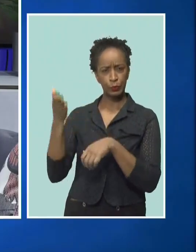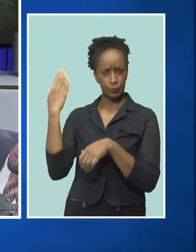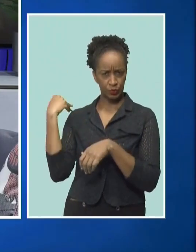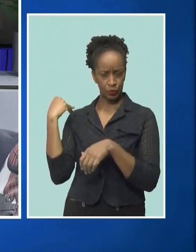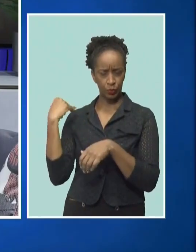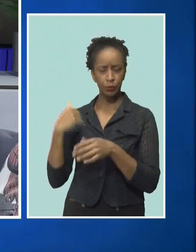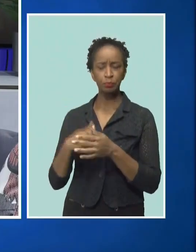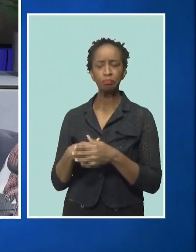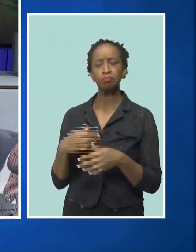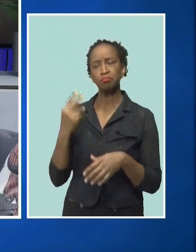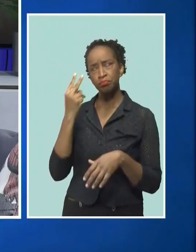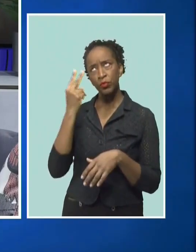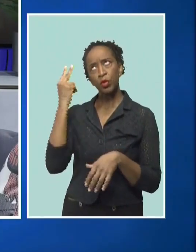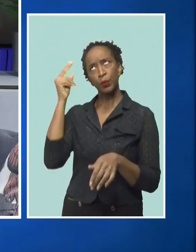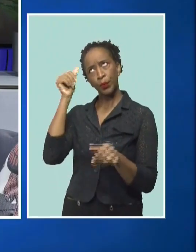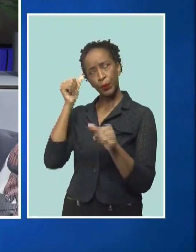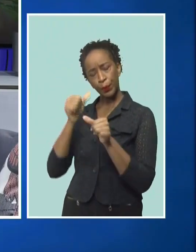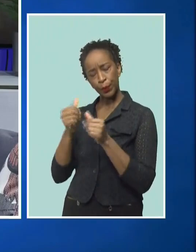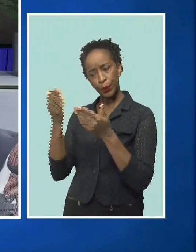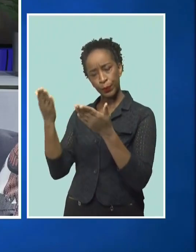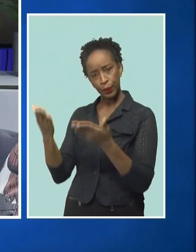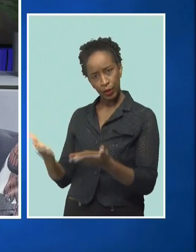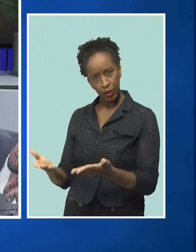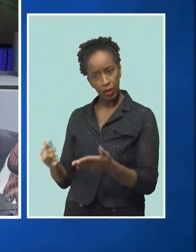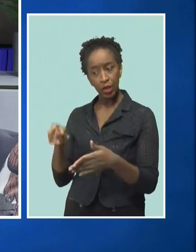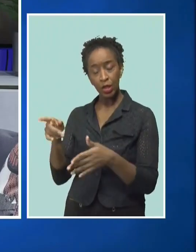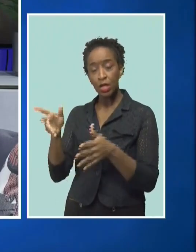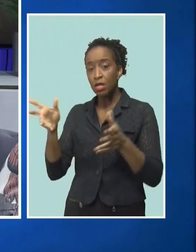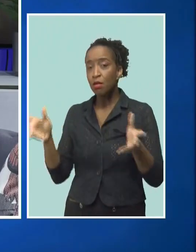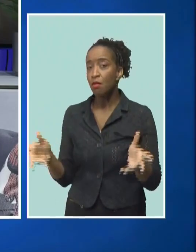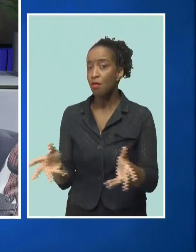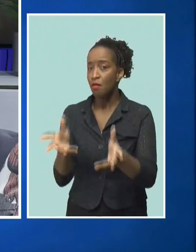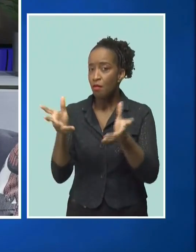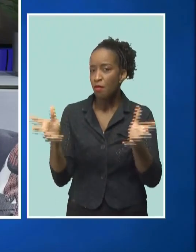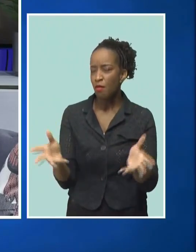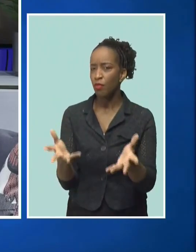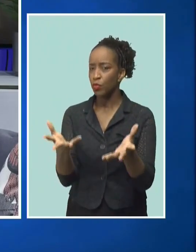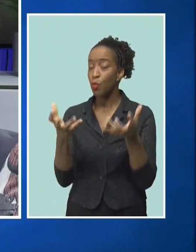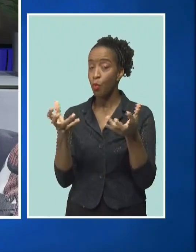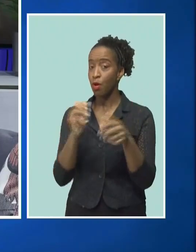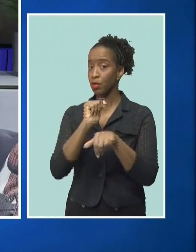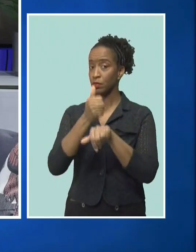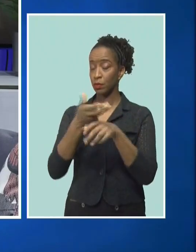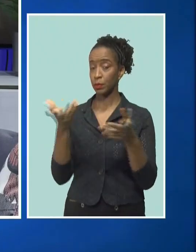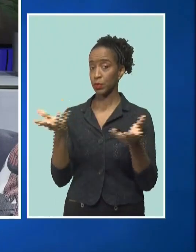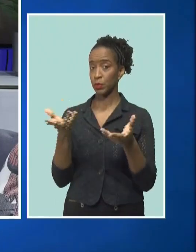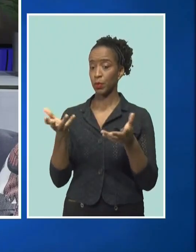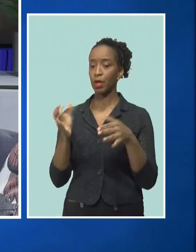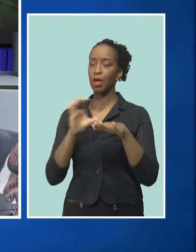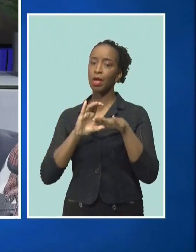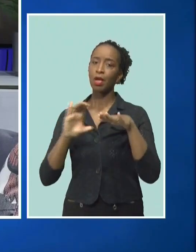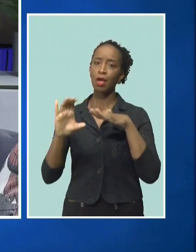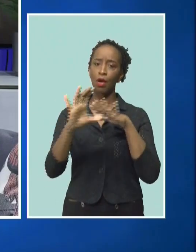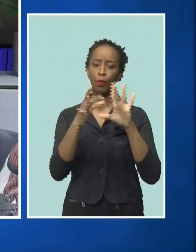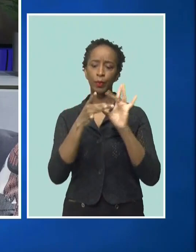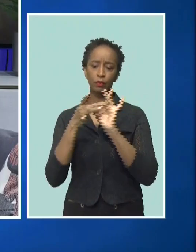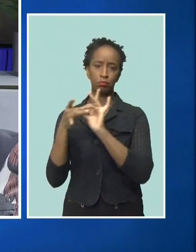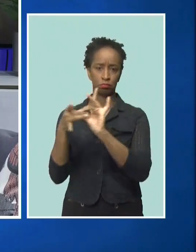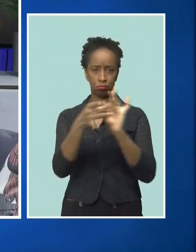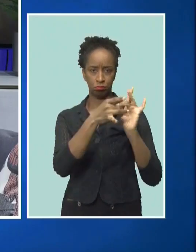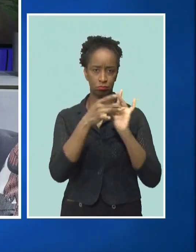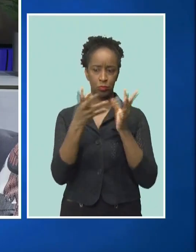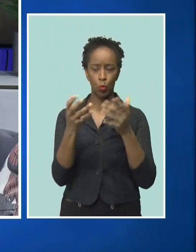champion, perhaps the champion par excellence of Caribbean integration and of the Caribbean